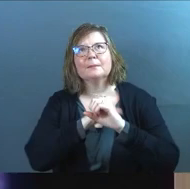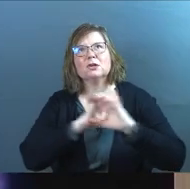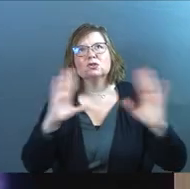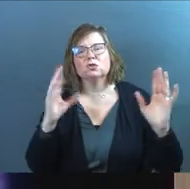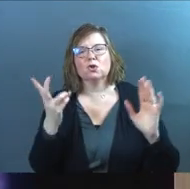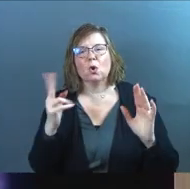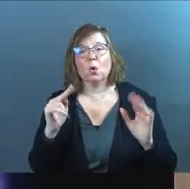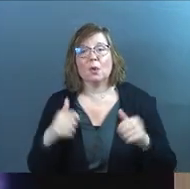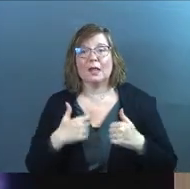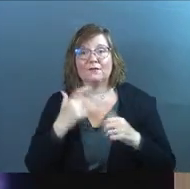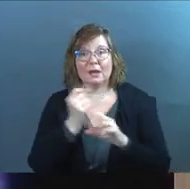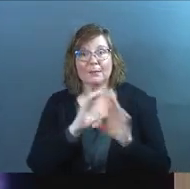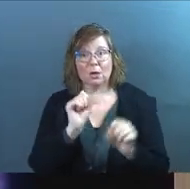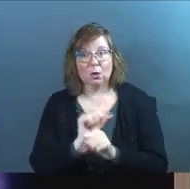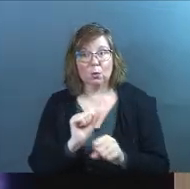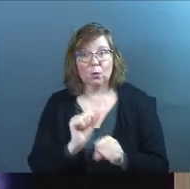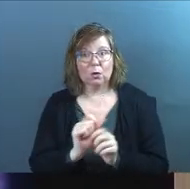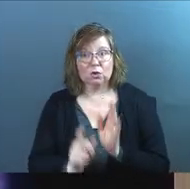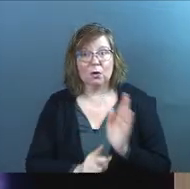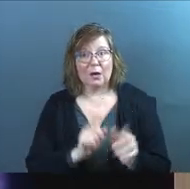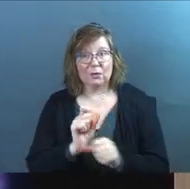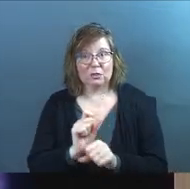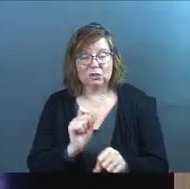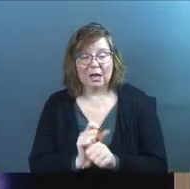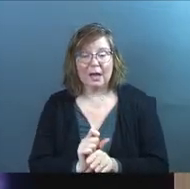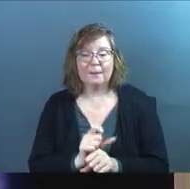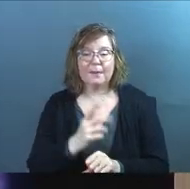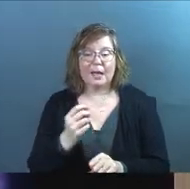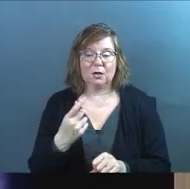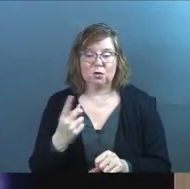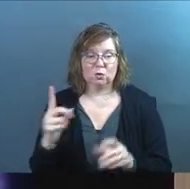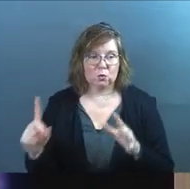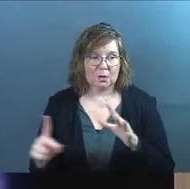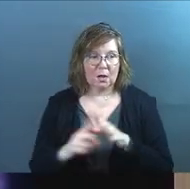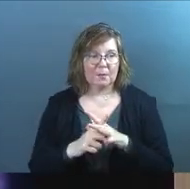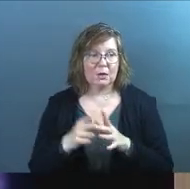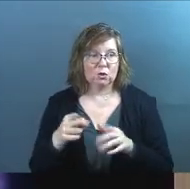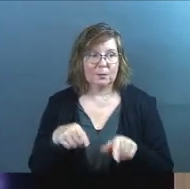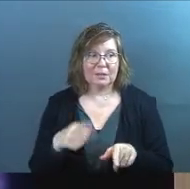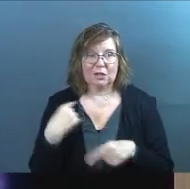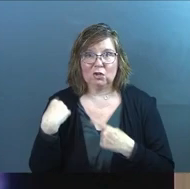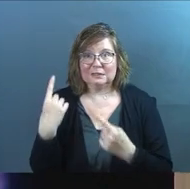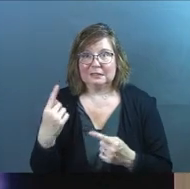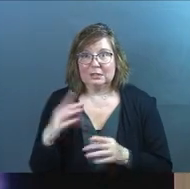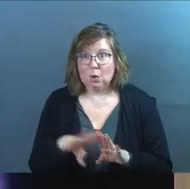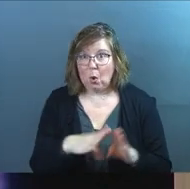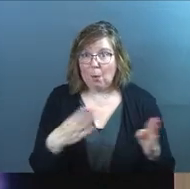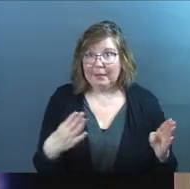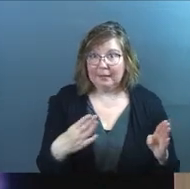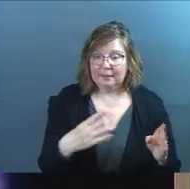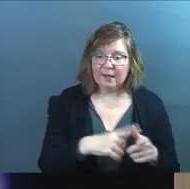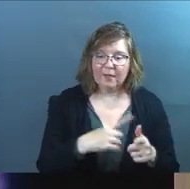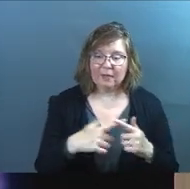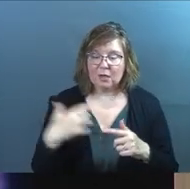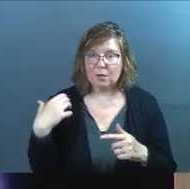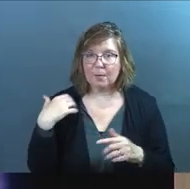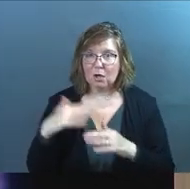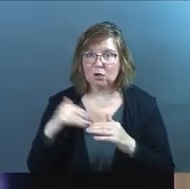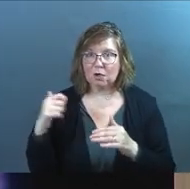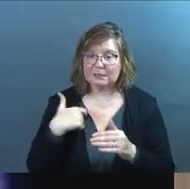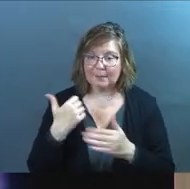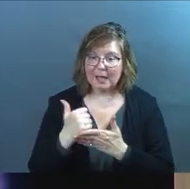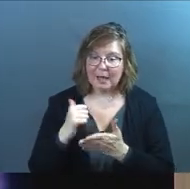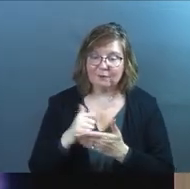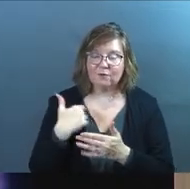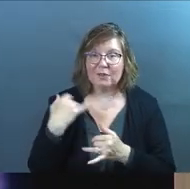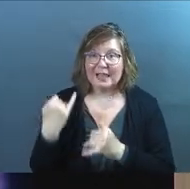it in your own life. Imagine you're working your hourly job and you come in and you've been there since open, and then your boss calls in some